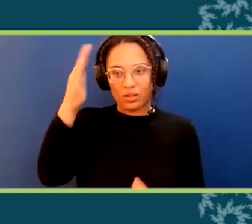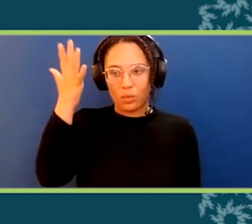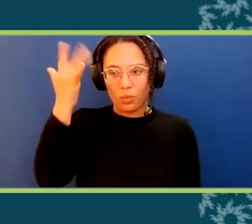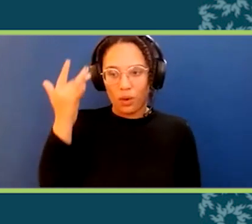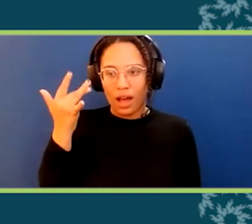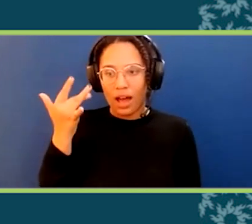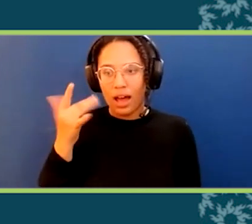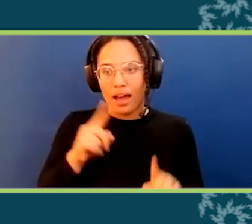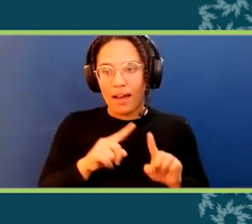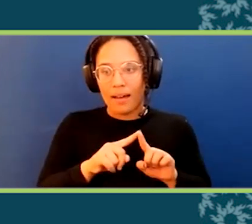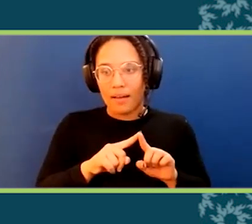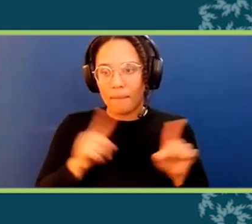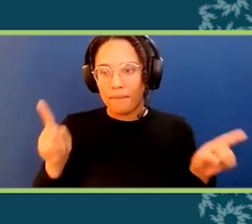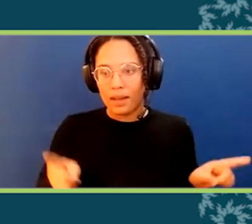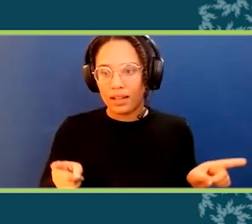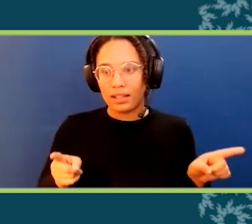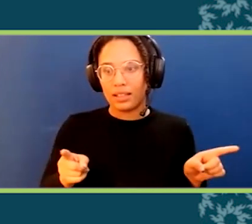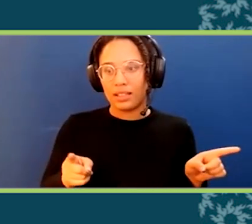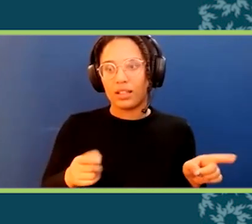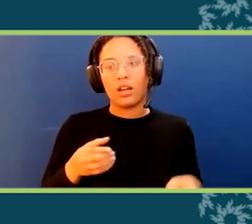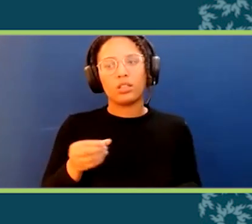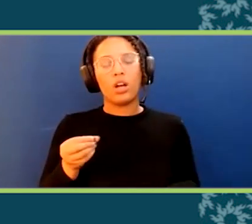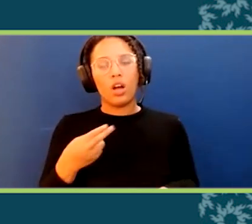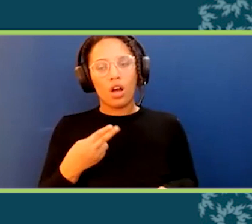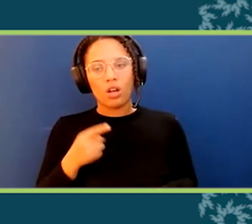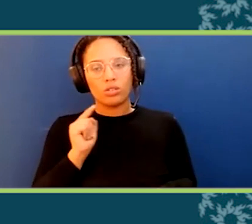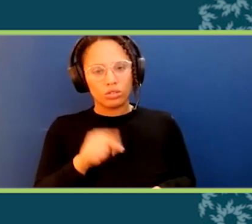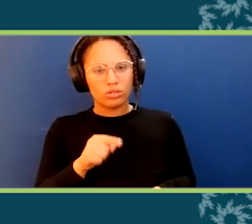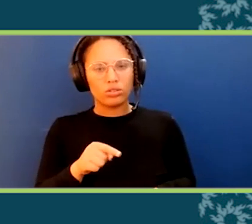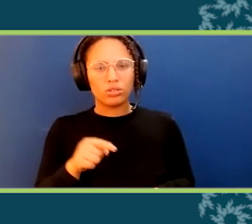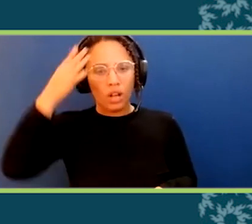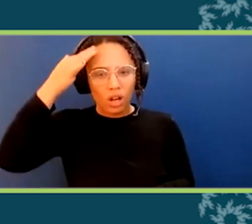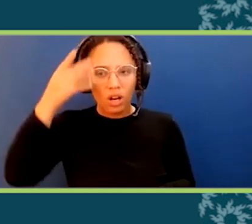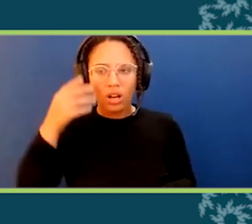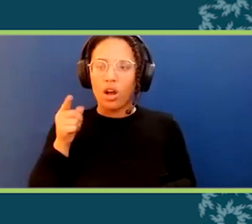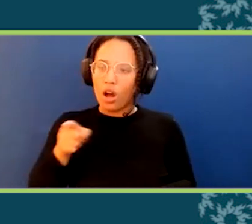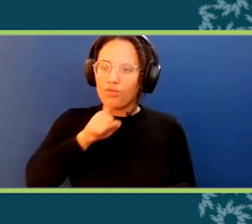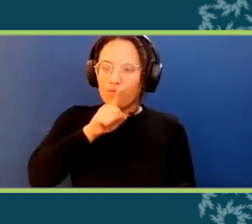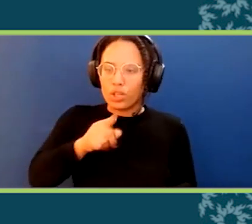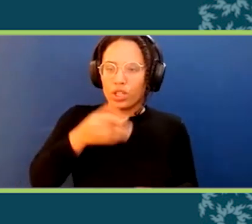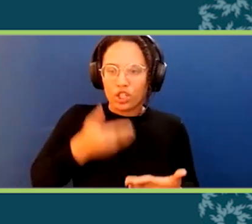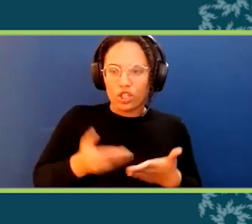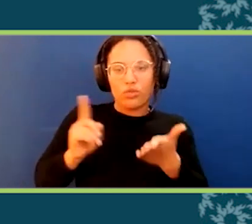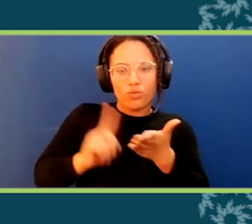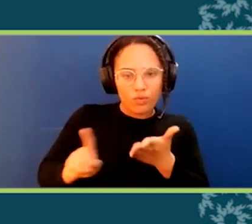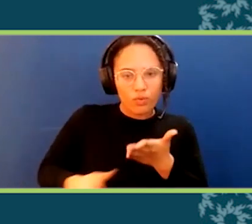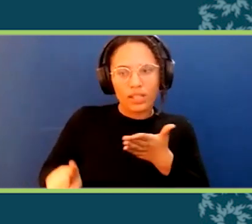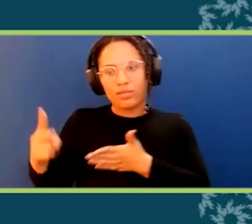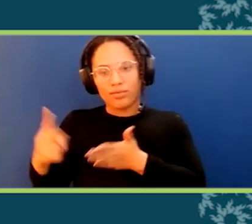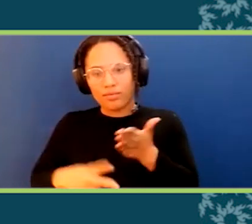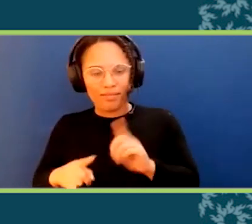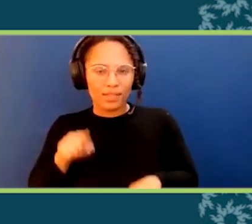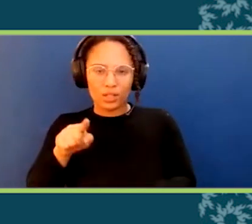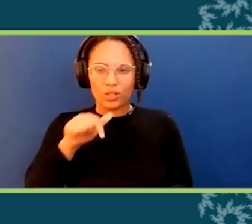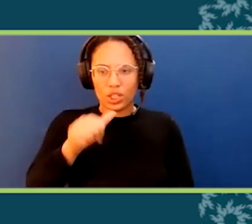like, oh, you're autistic. You're really good at research and reading, but you're not very good at focusing. Well,